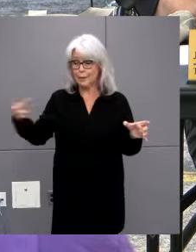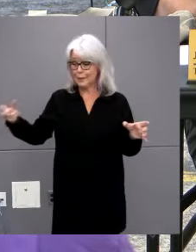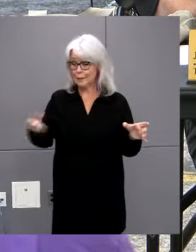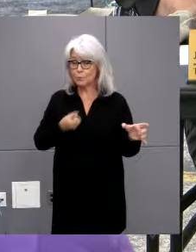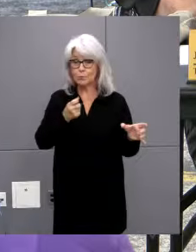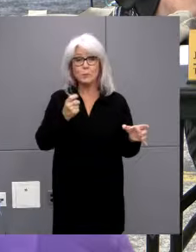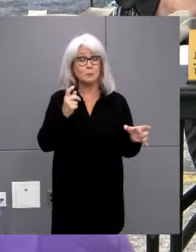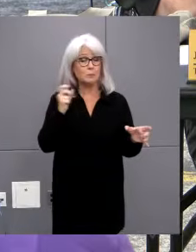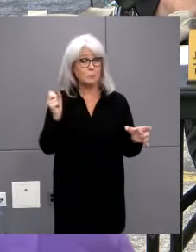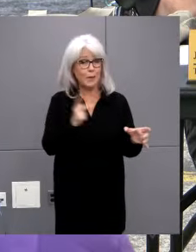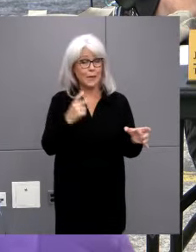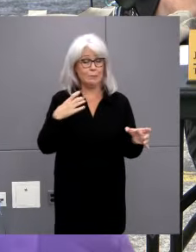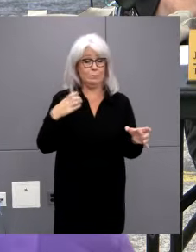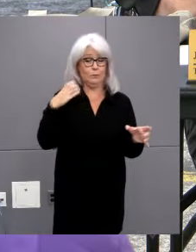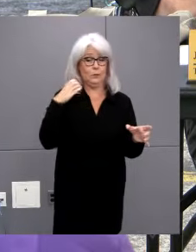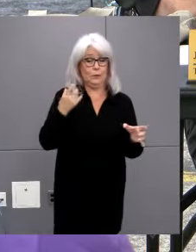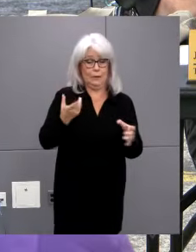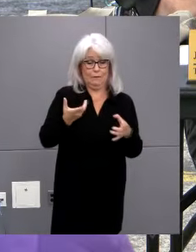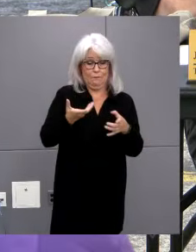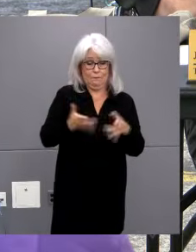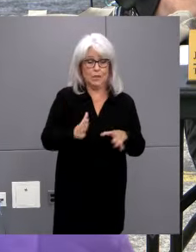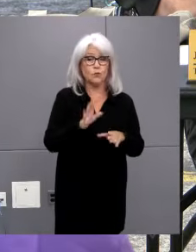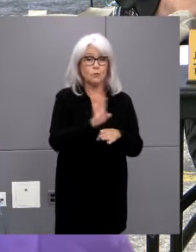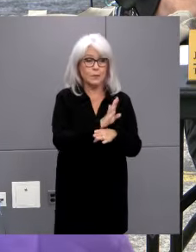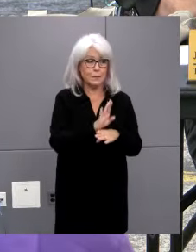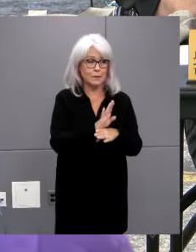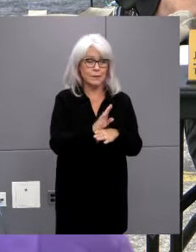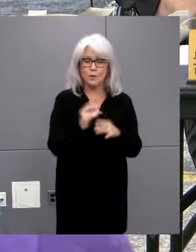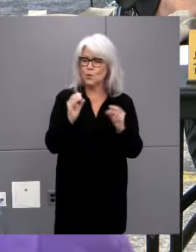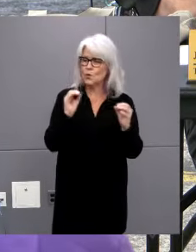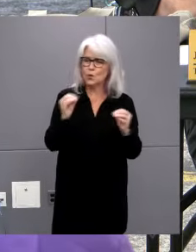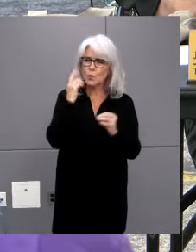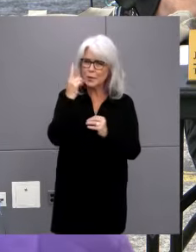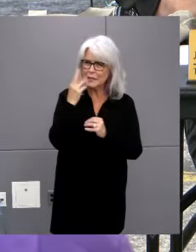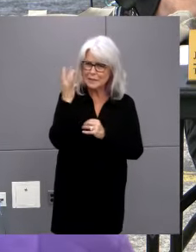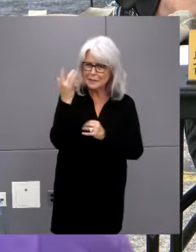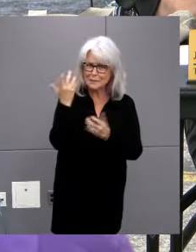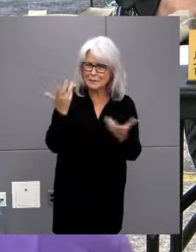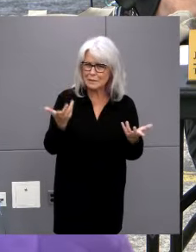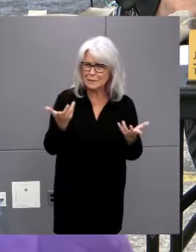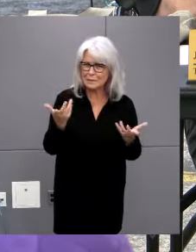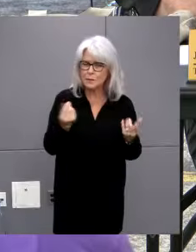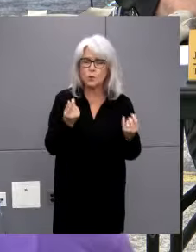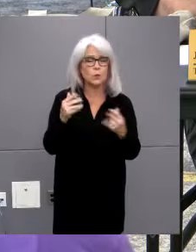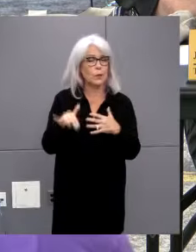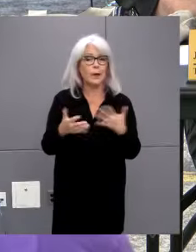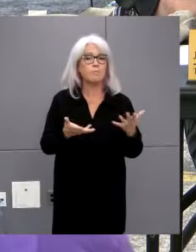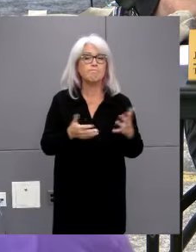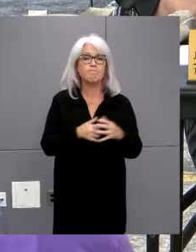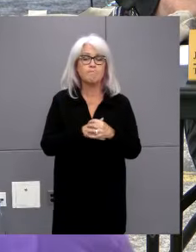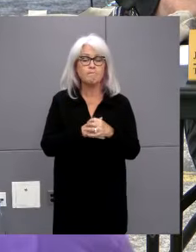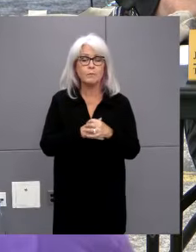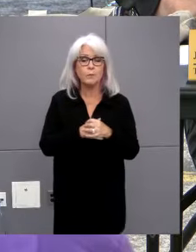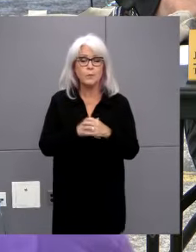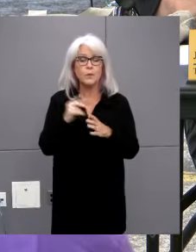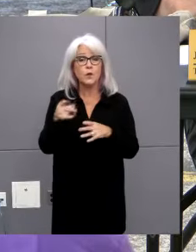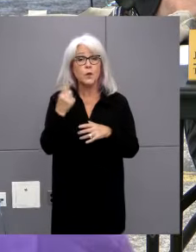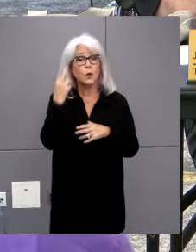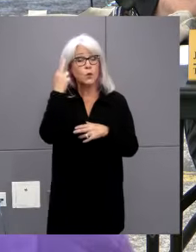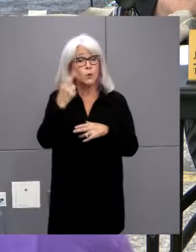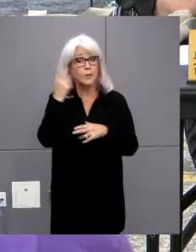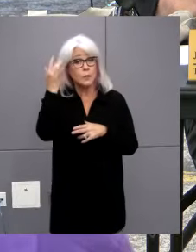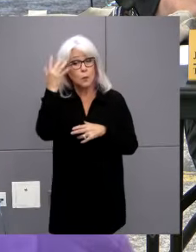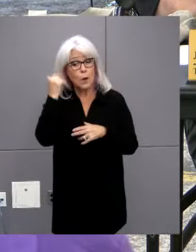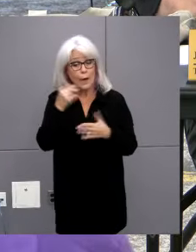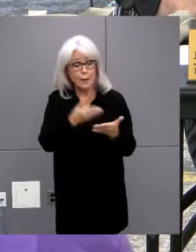has been concluded. There is no reason to do this. And the only reason it's there is